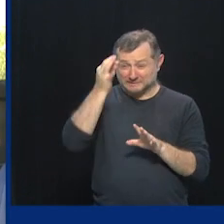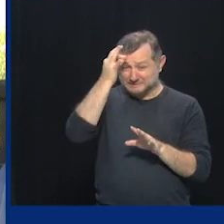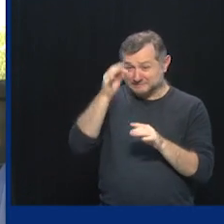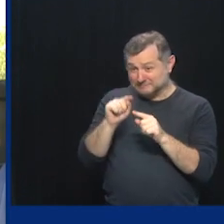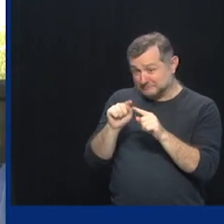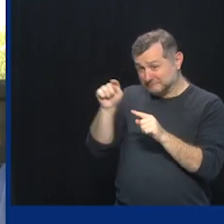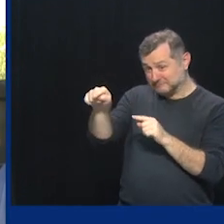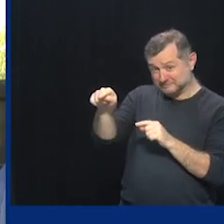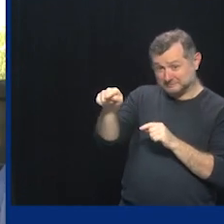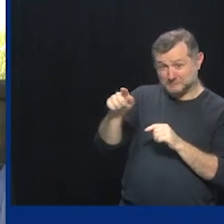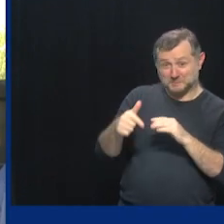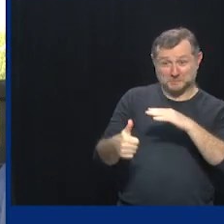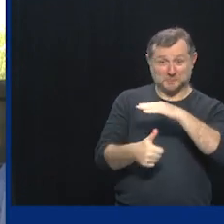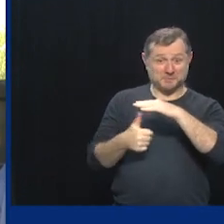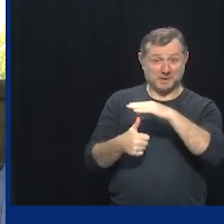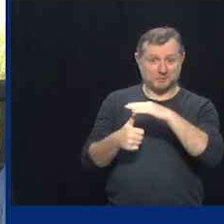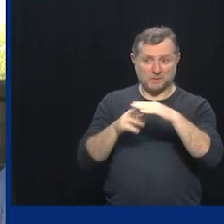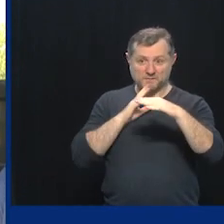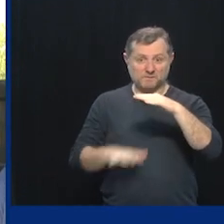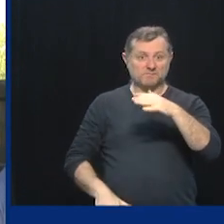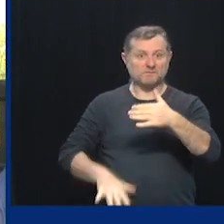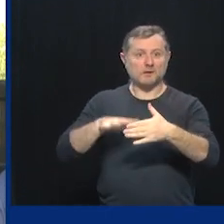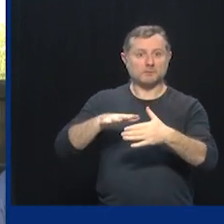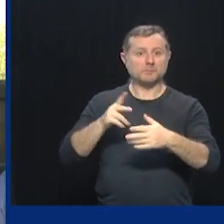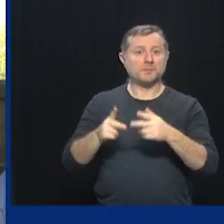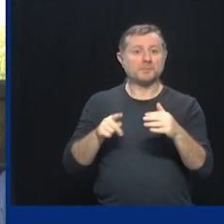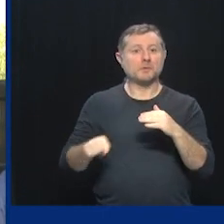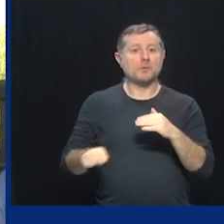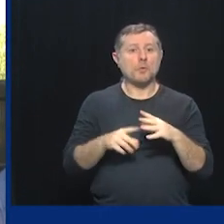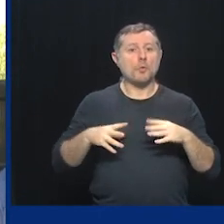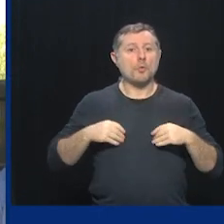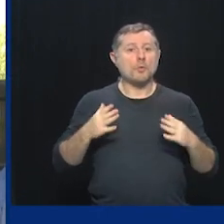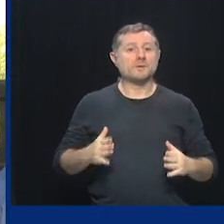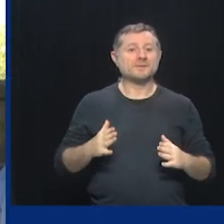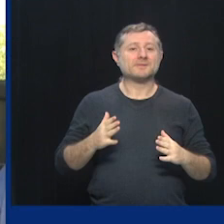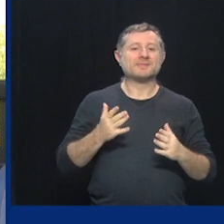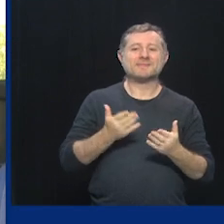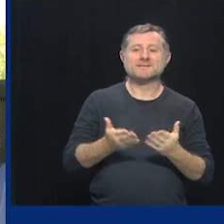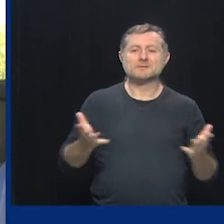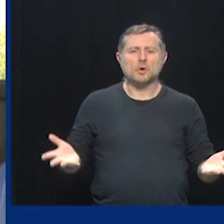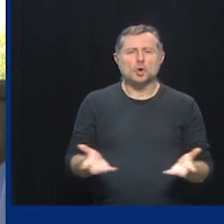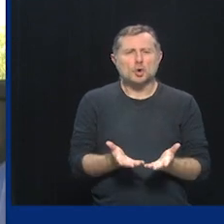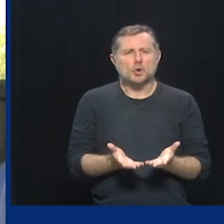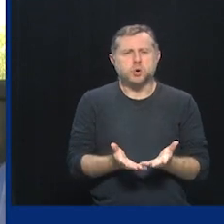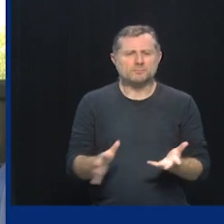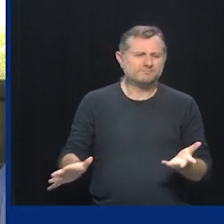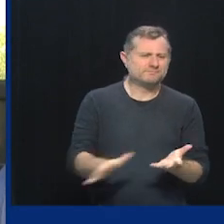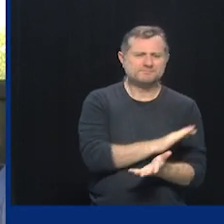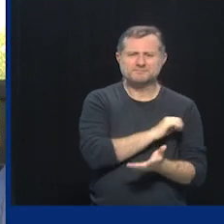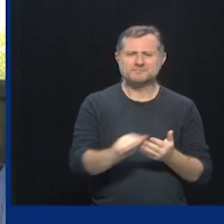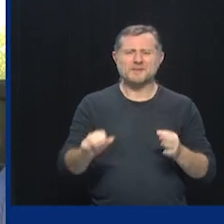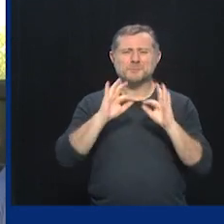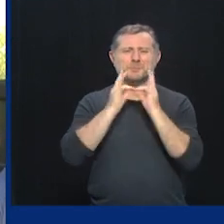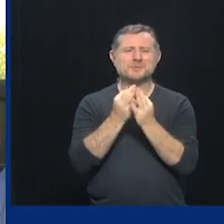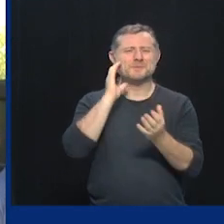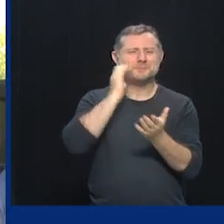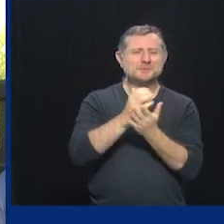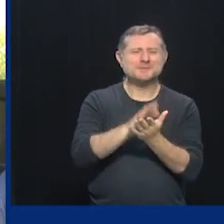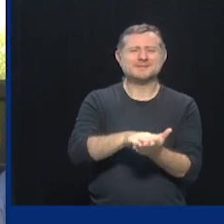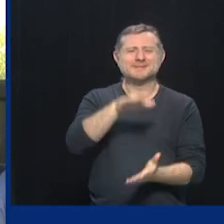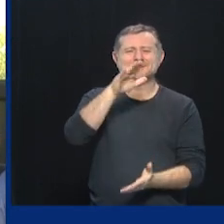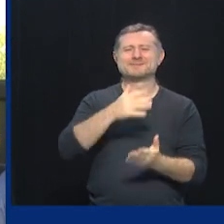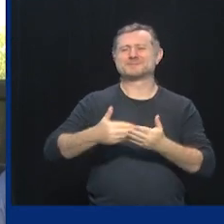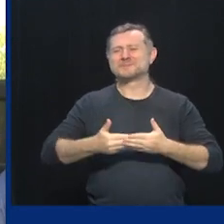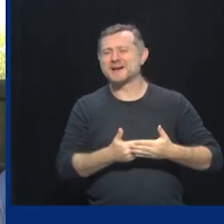in basements, people's most prized possessions washed away, family photos of their babies. I lost pictures